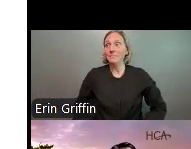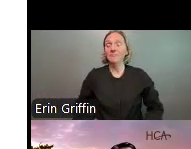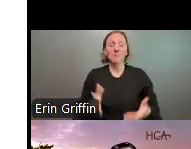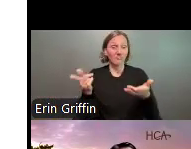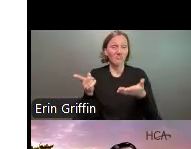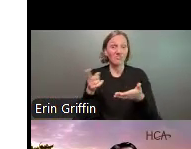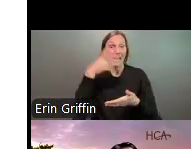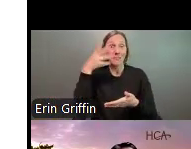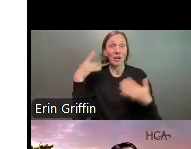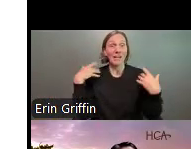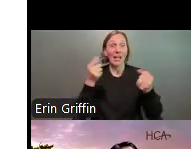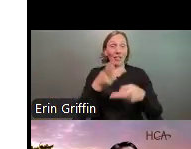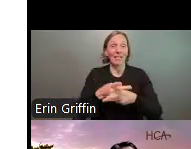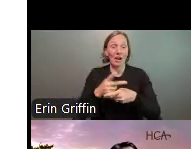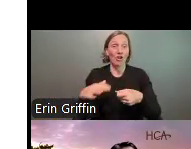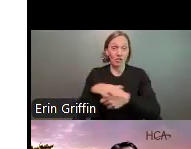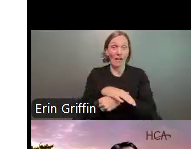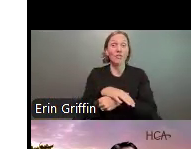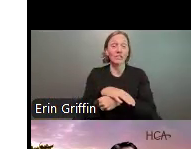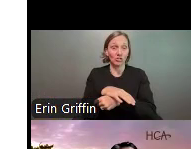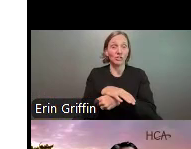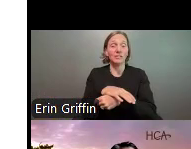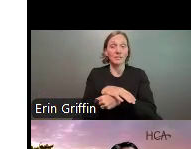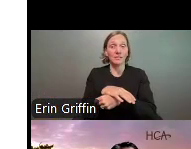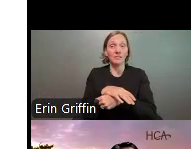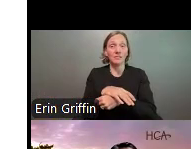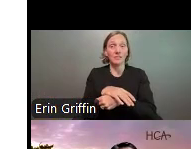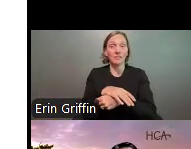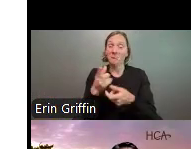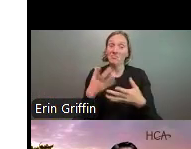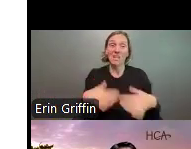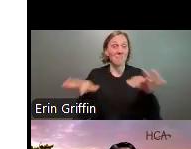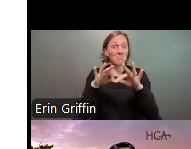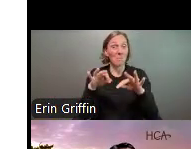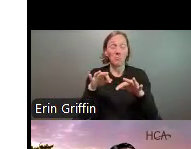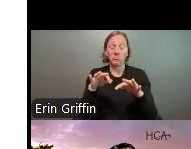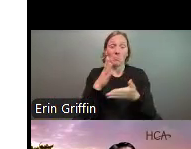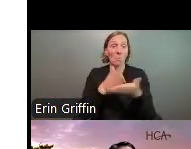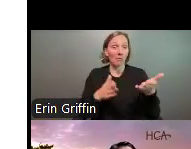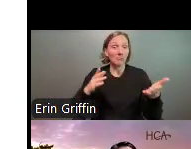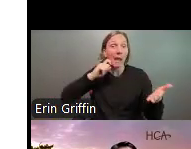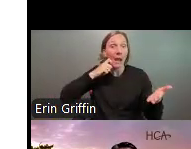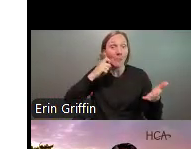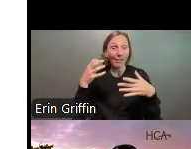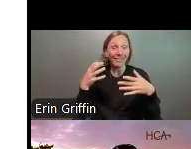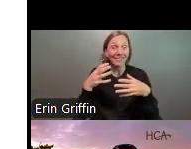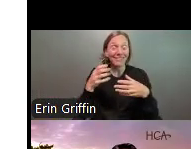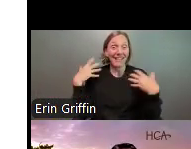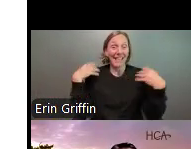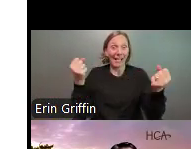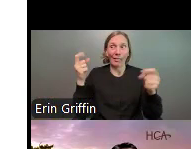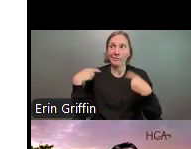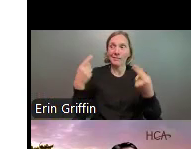healthcare coverage has been something that has been central to Apple Health for a while now. Since the Affordable Care